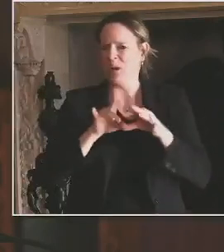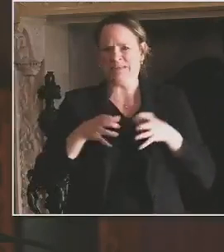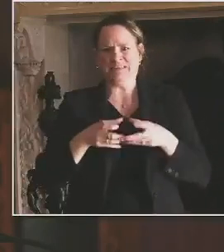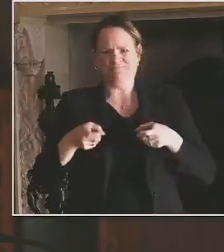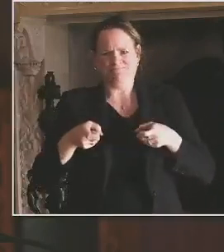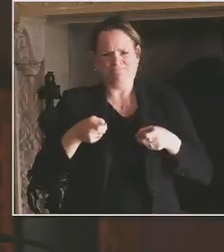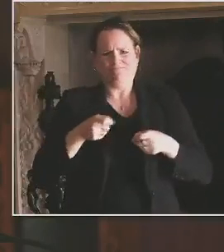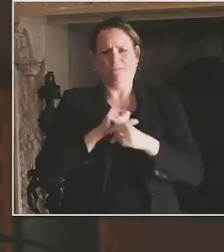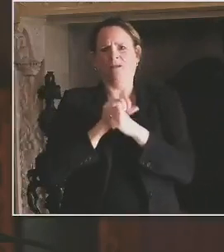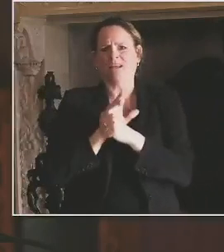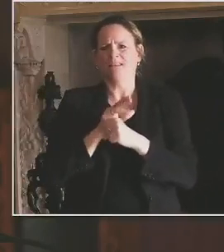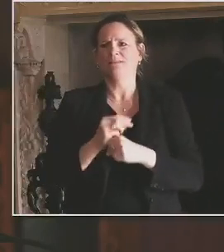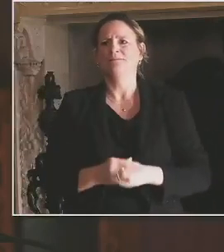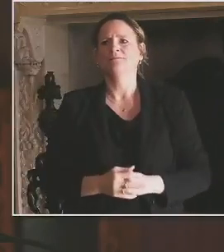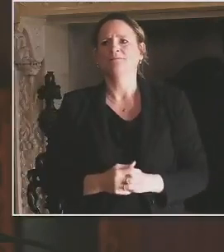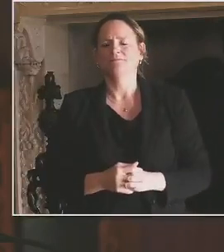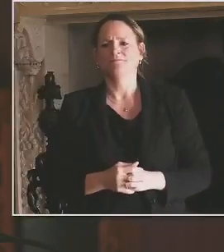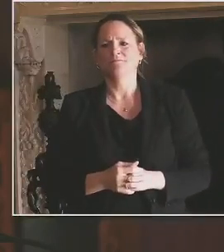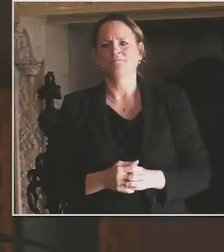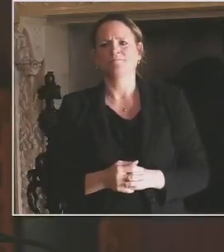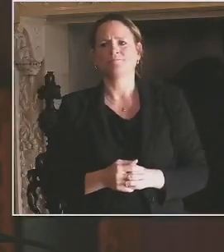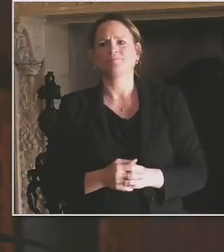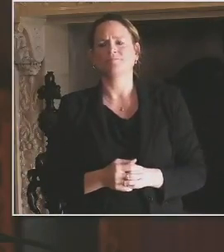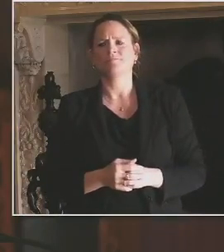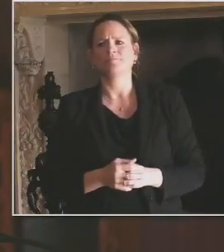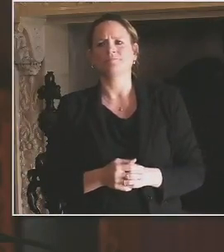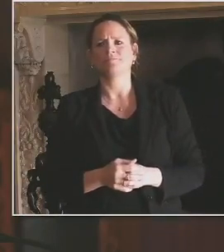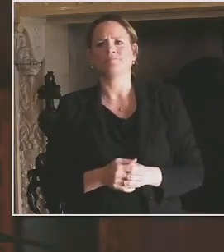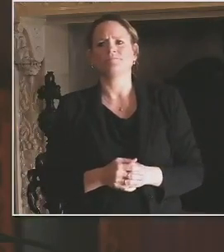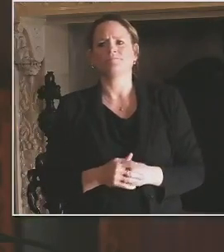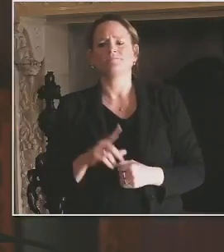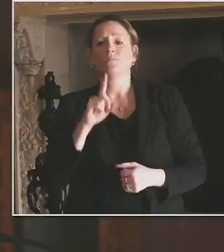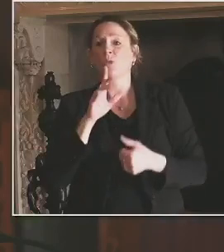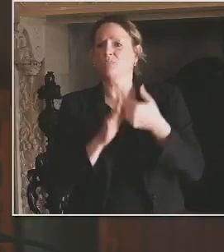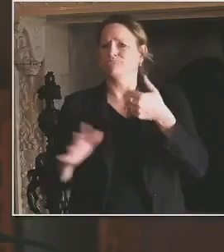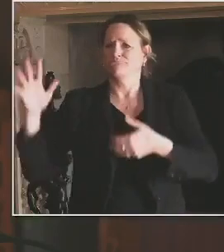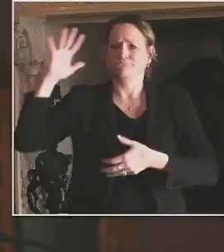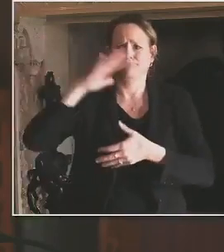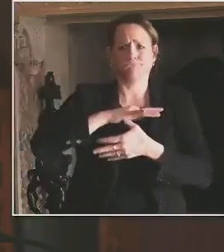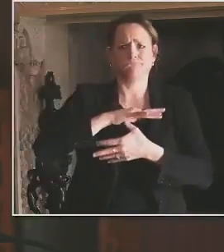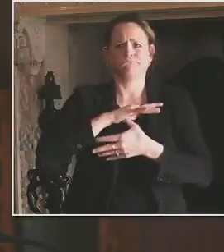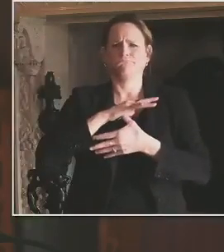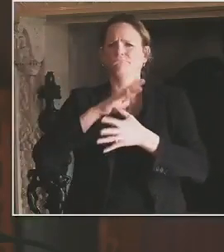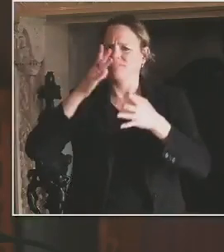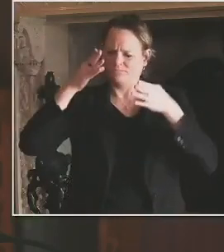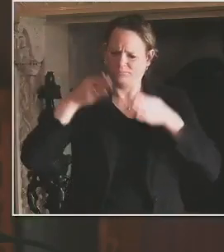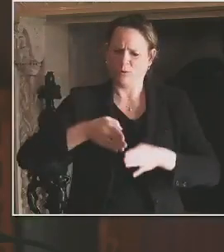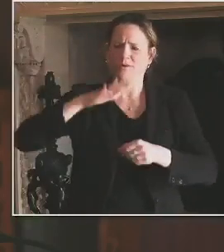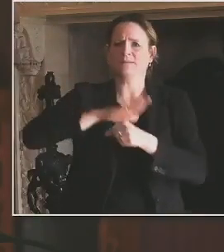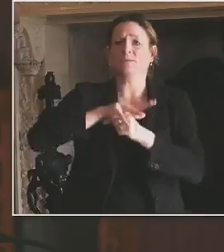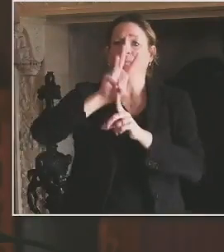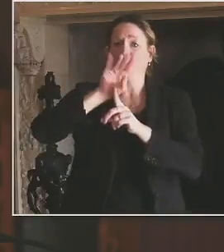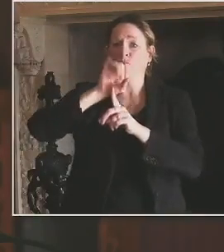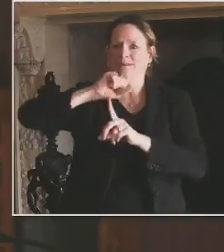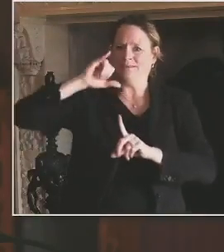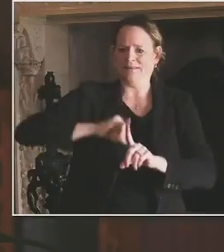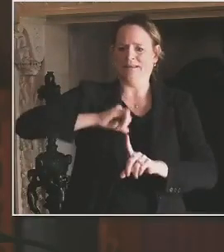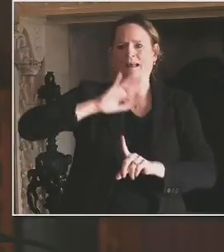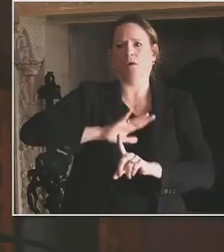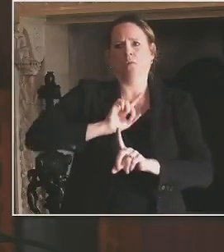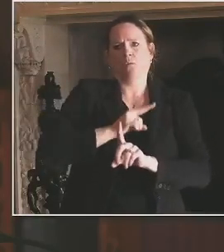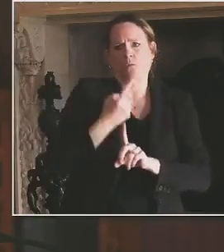of priorities are things we have been focused on, we will continue to be focused on. But I do think it is part of why we continue to want